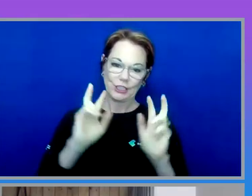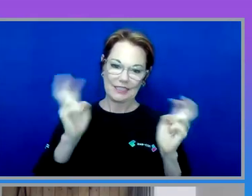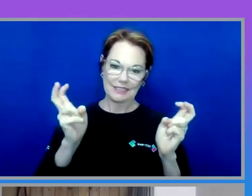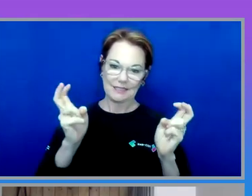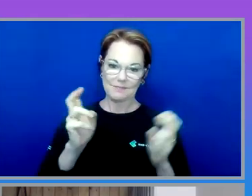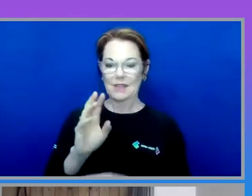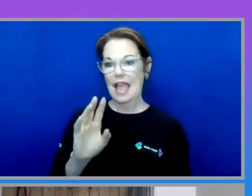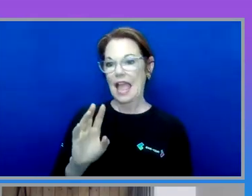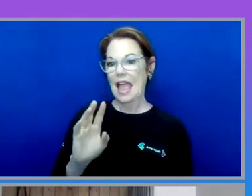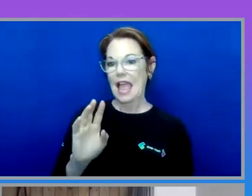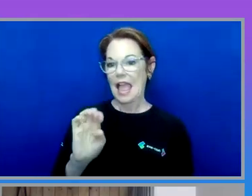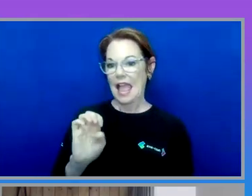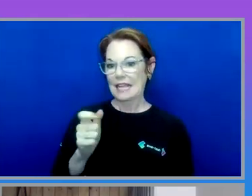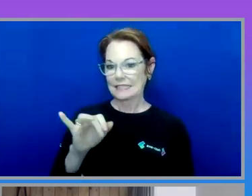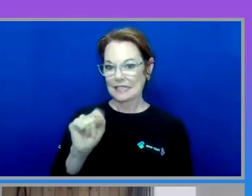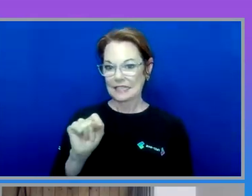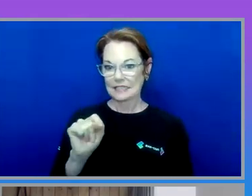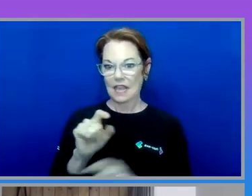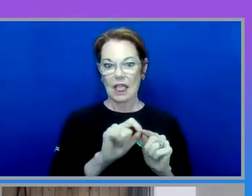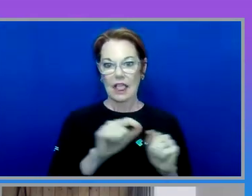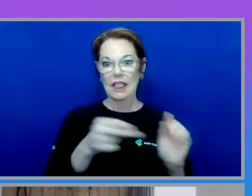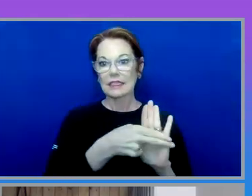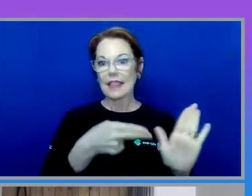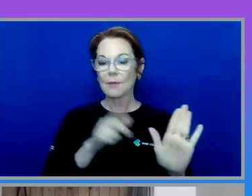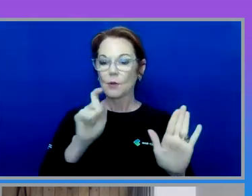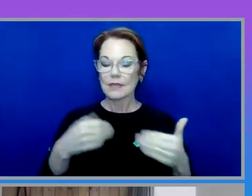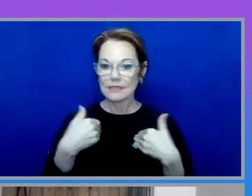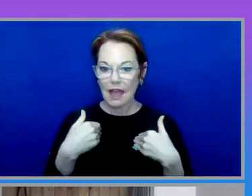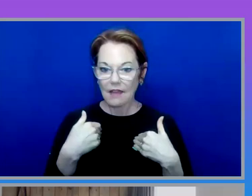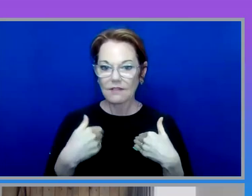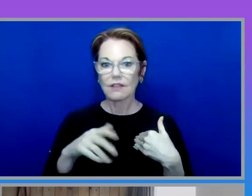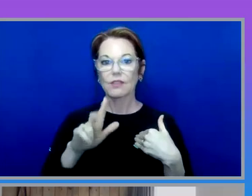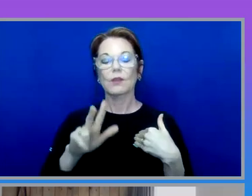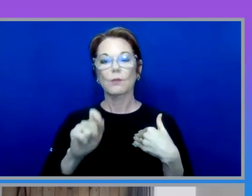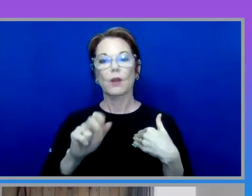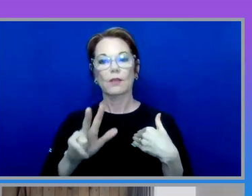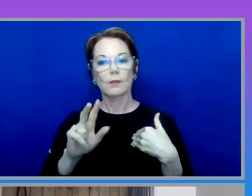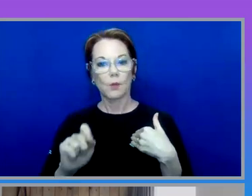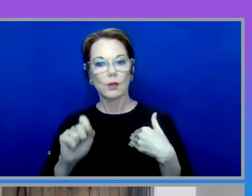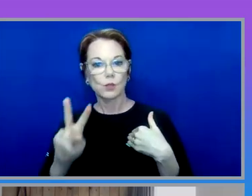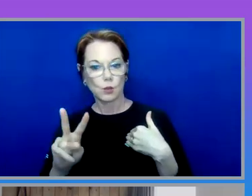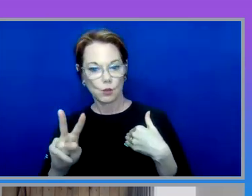Exists. An input label must exist, and that relates to 3.3.2 labels and instructions.